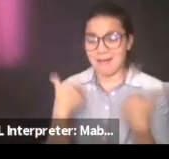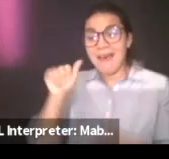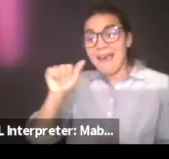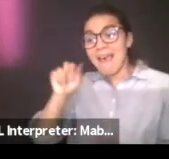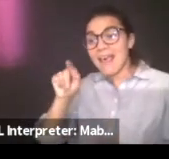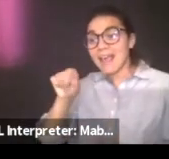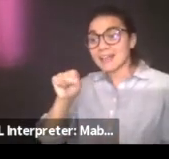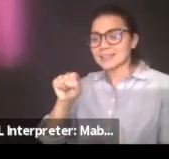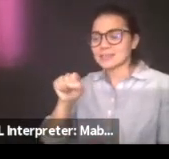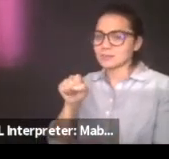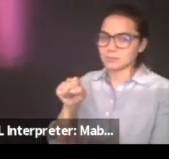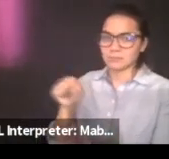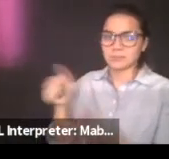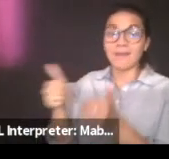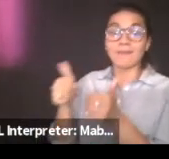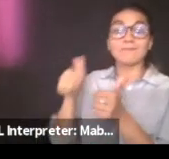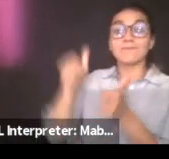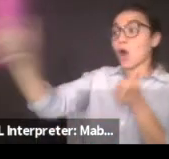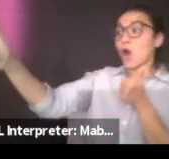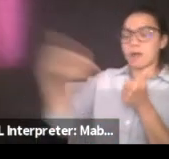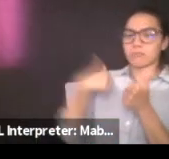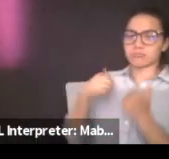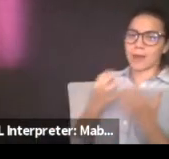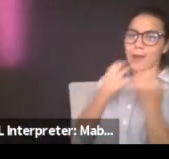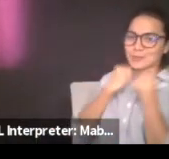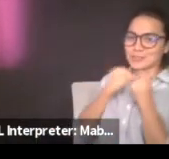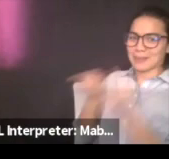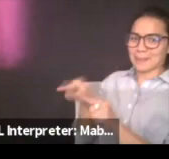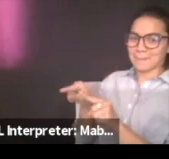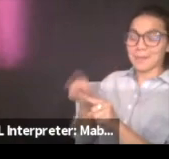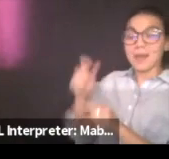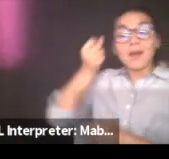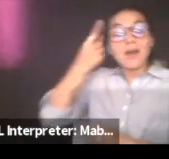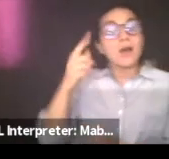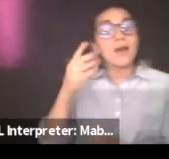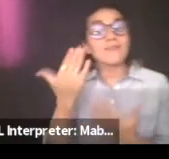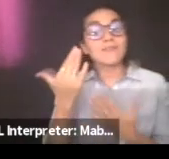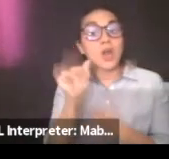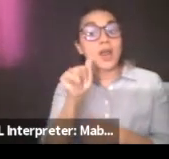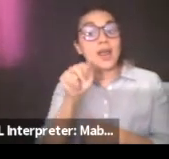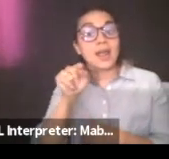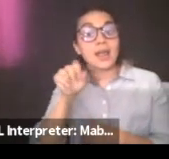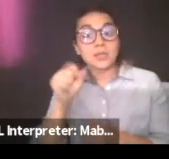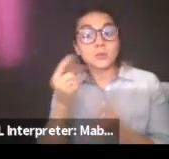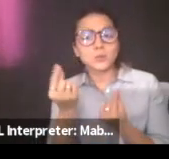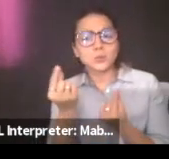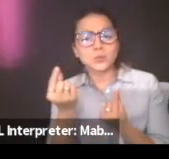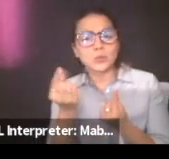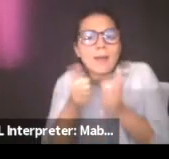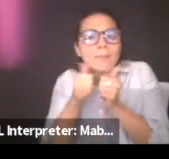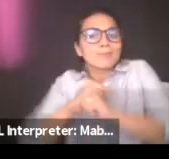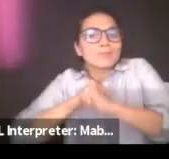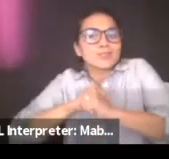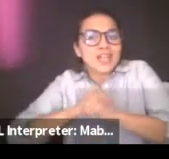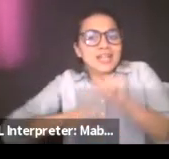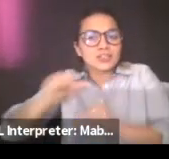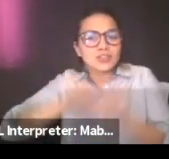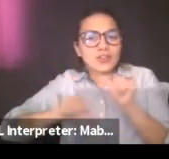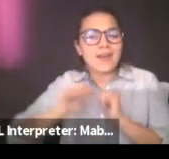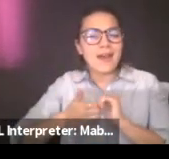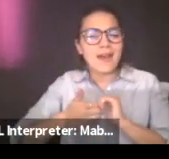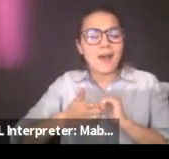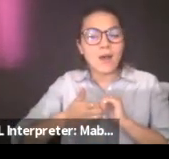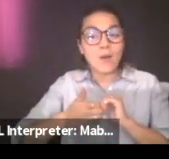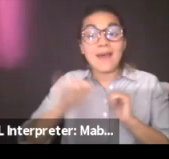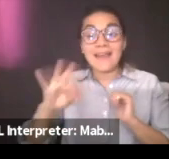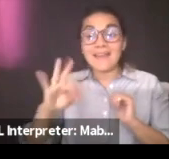way, like a tree branch, they're able to navigate around the barrier in a way that behaves almost like water. What if all of our networks of care could